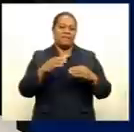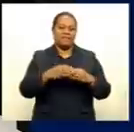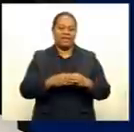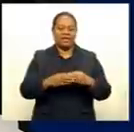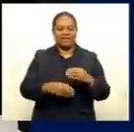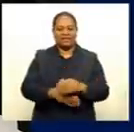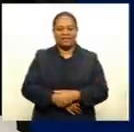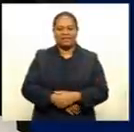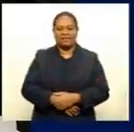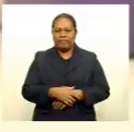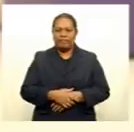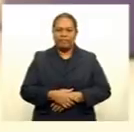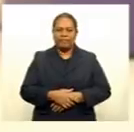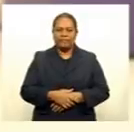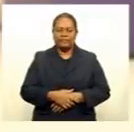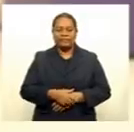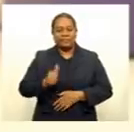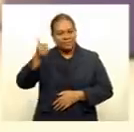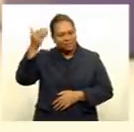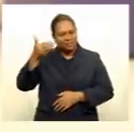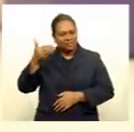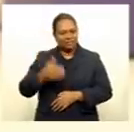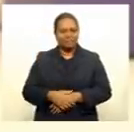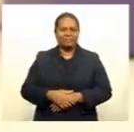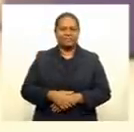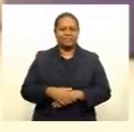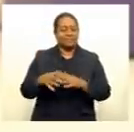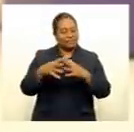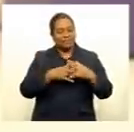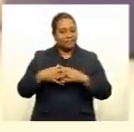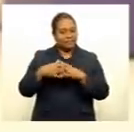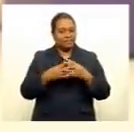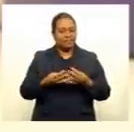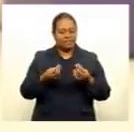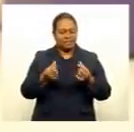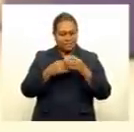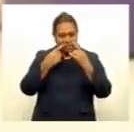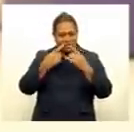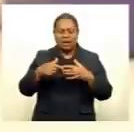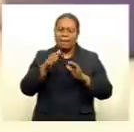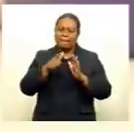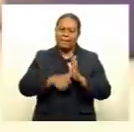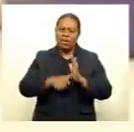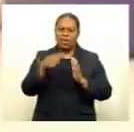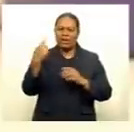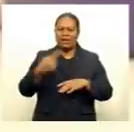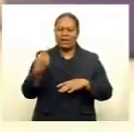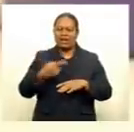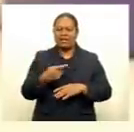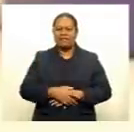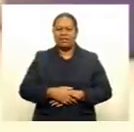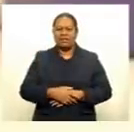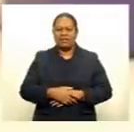latest figures from the money market. Good evening. The US dollar wavered below 11-week high versus major peers today as